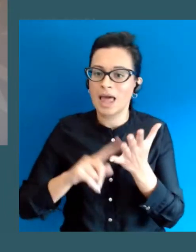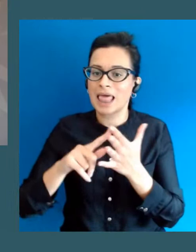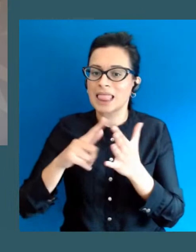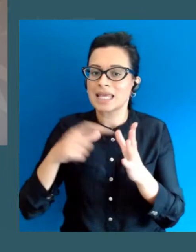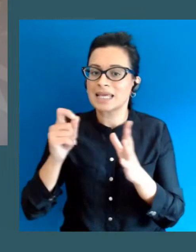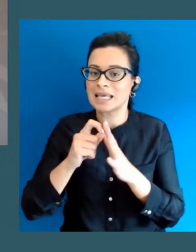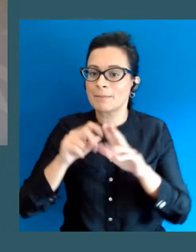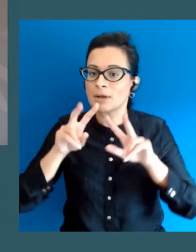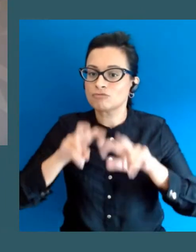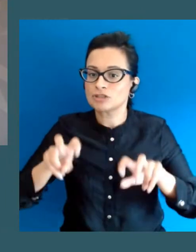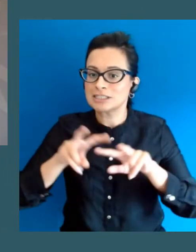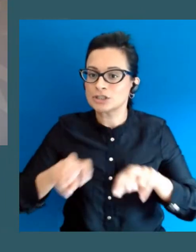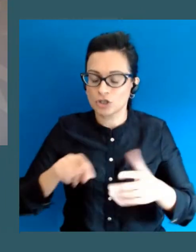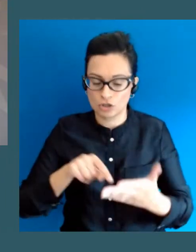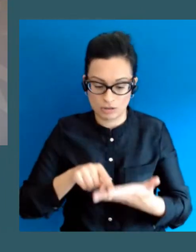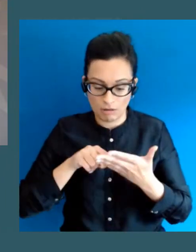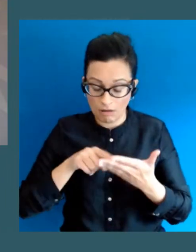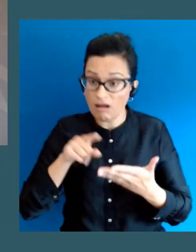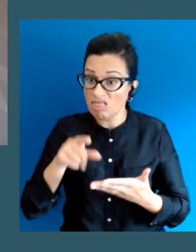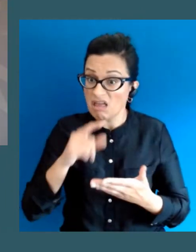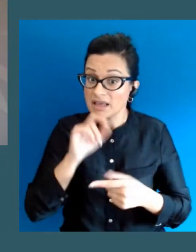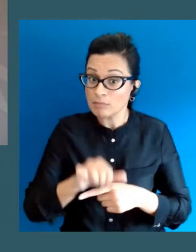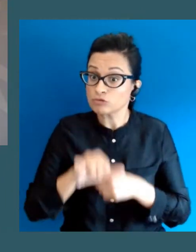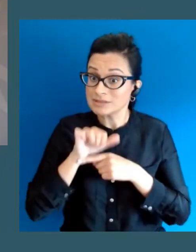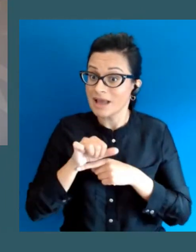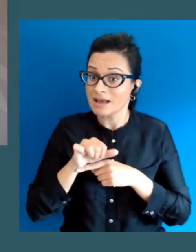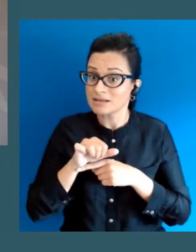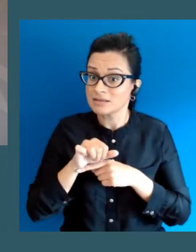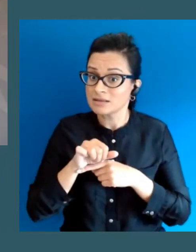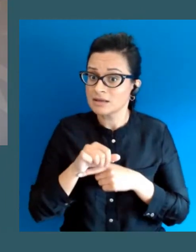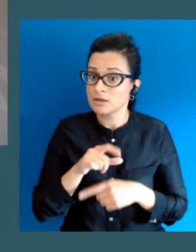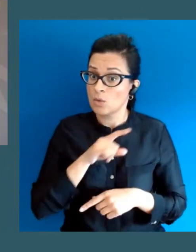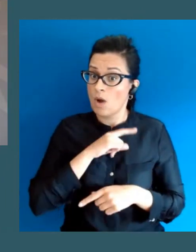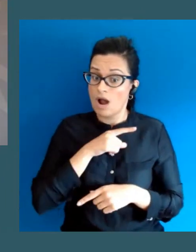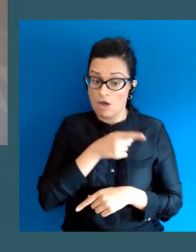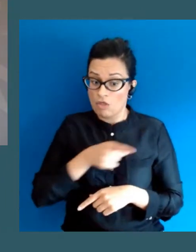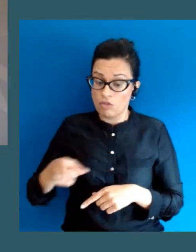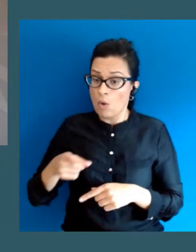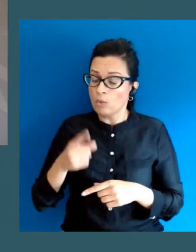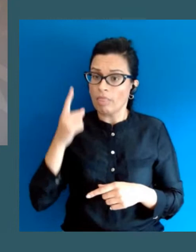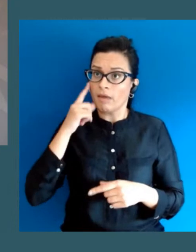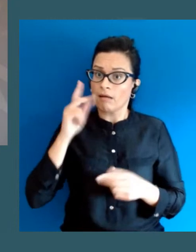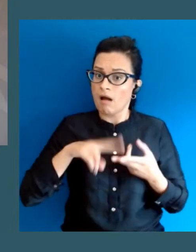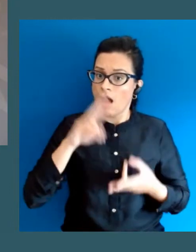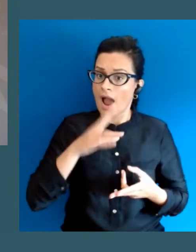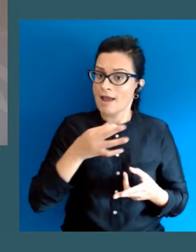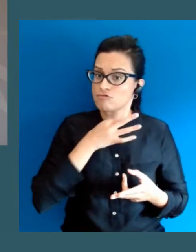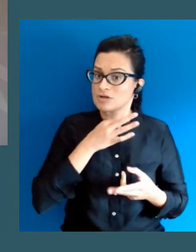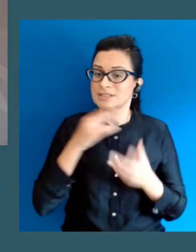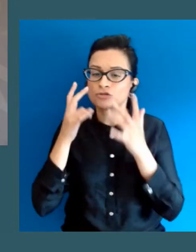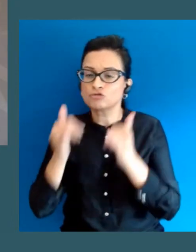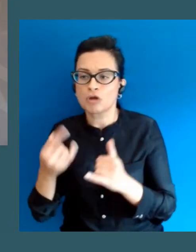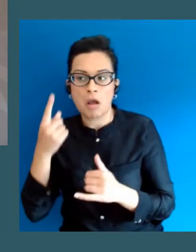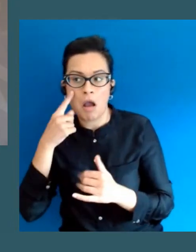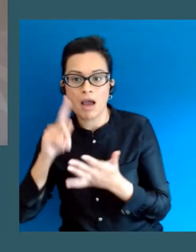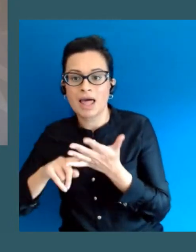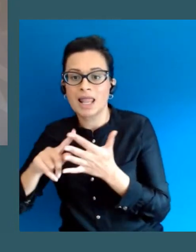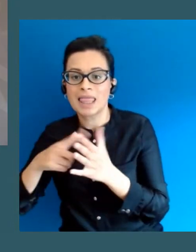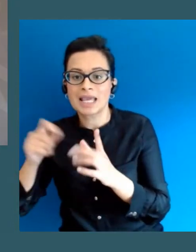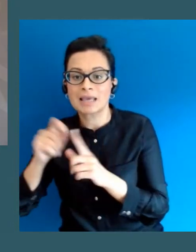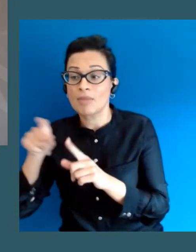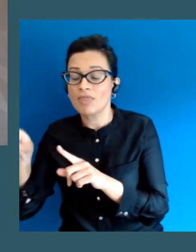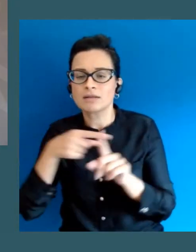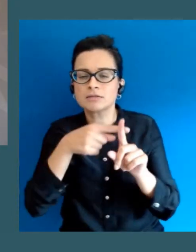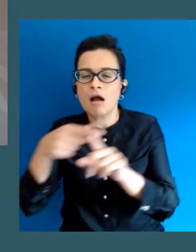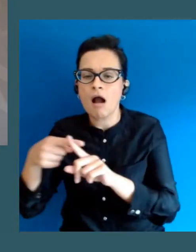be protective in individuals who were at high risk. So if you look at the LEAP study, it was actually targeting individuals who were at